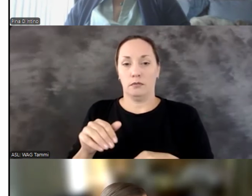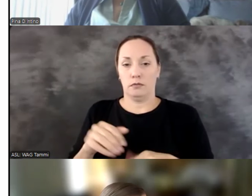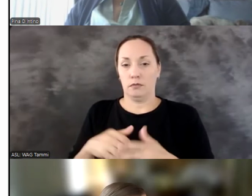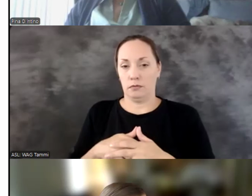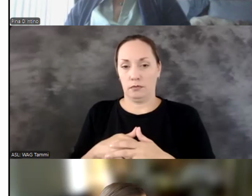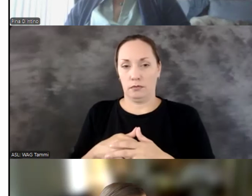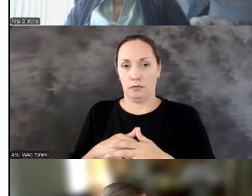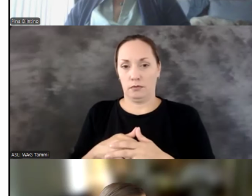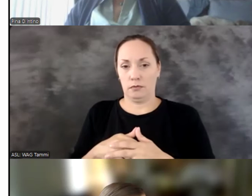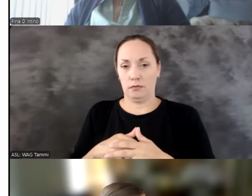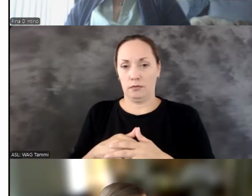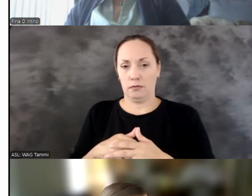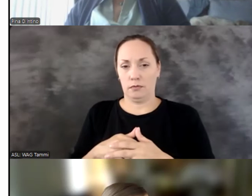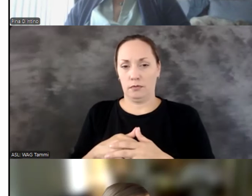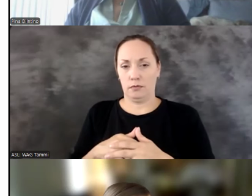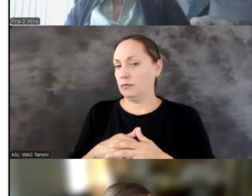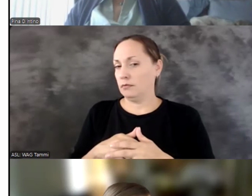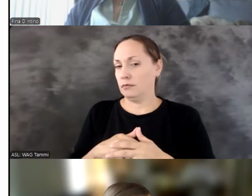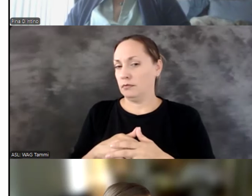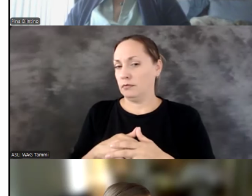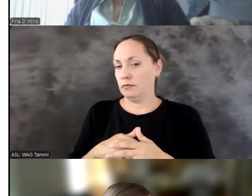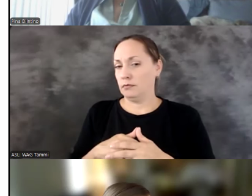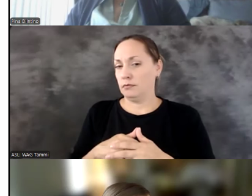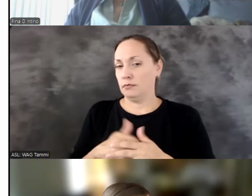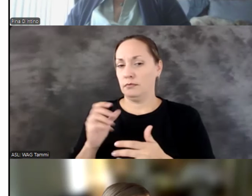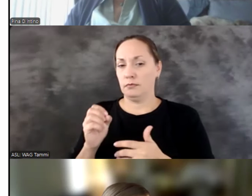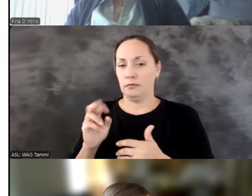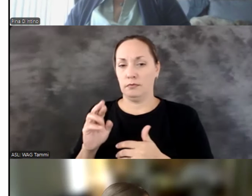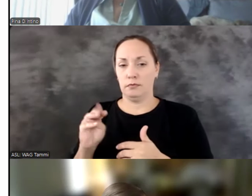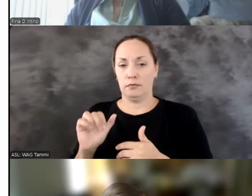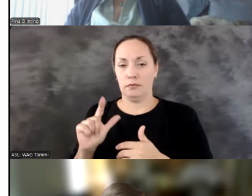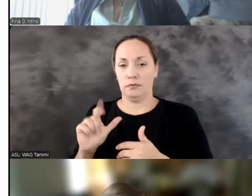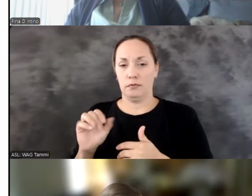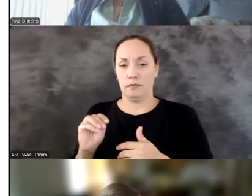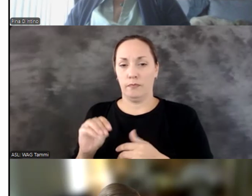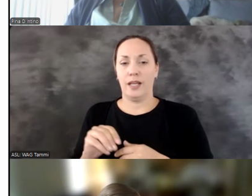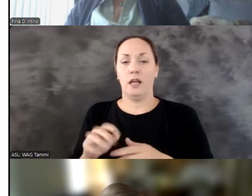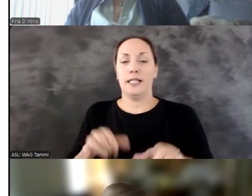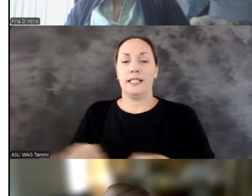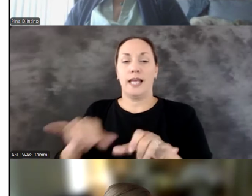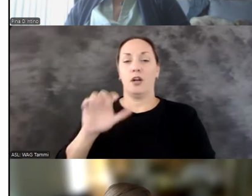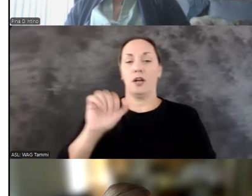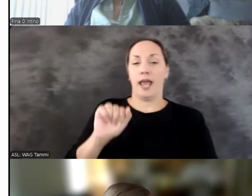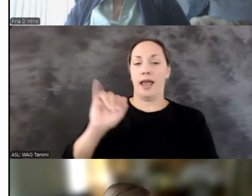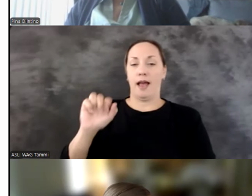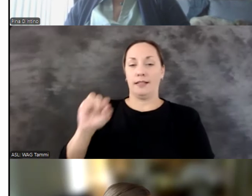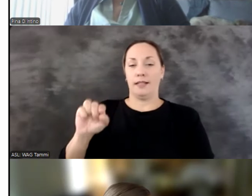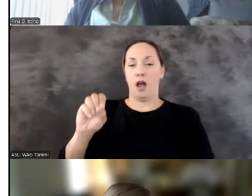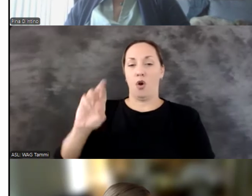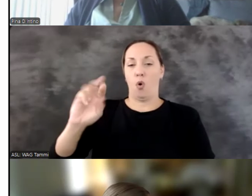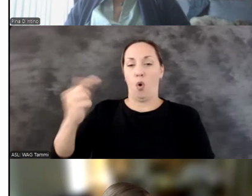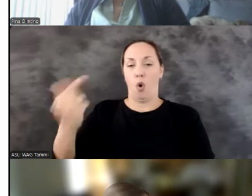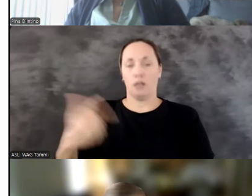questions in. Um, or if Malcolm, you can send those questions, I can address those. Um,